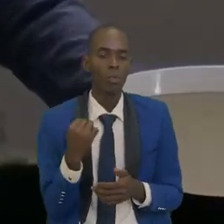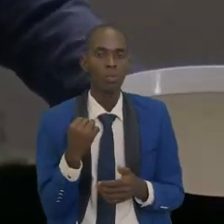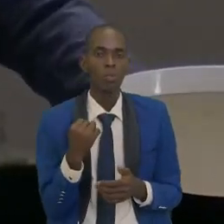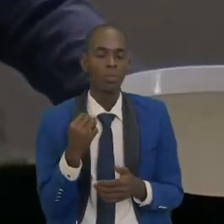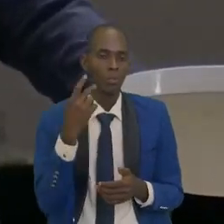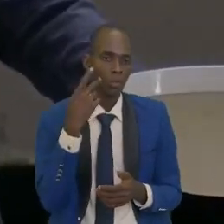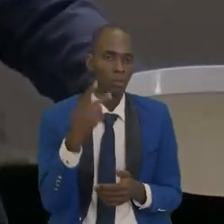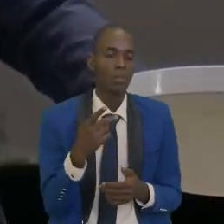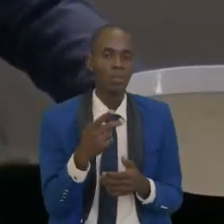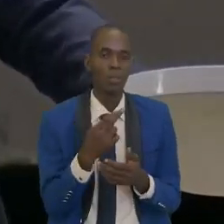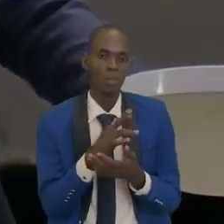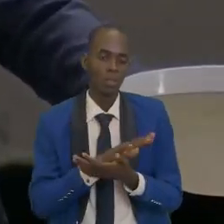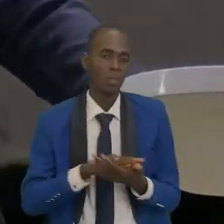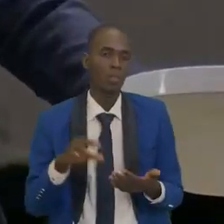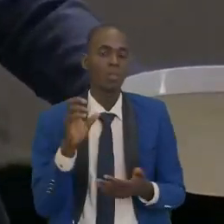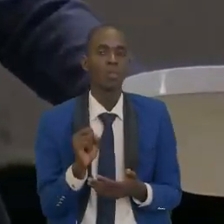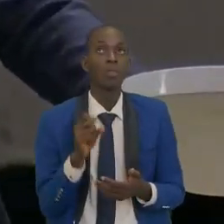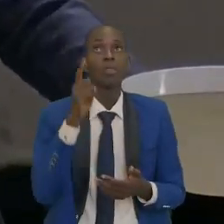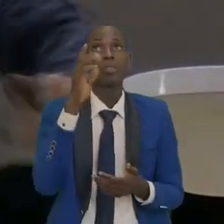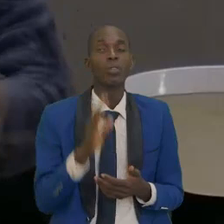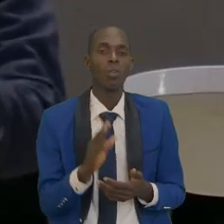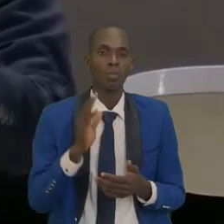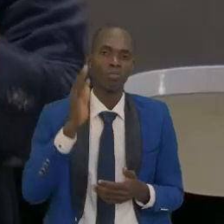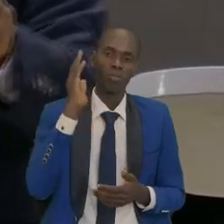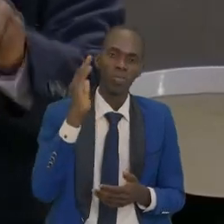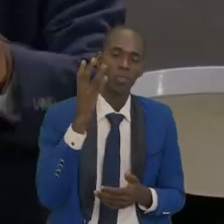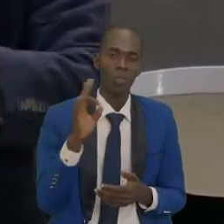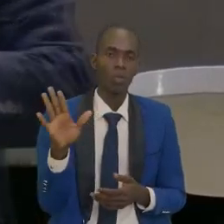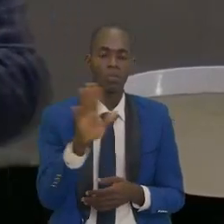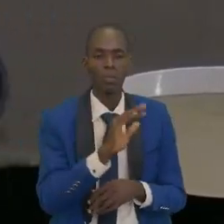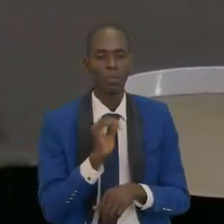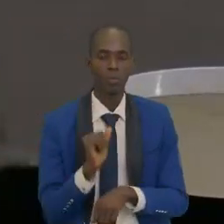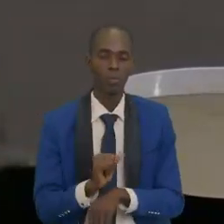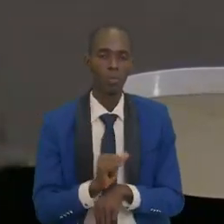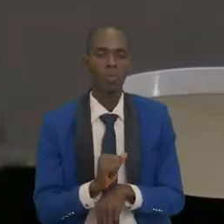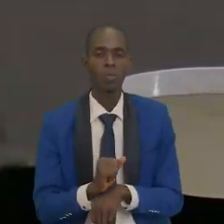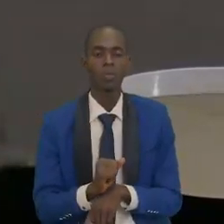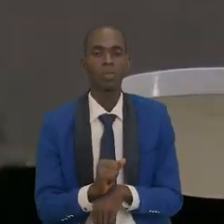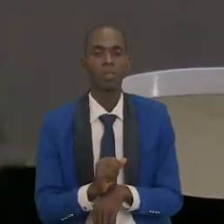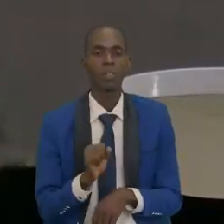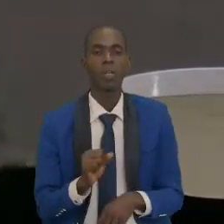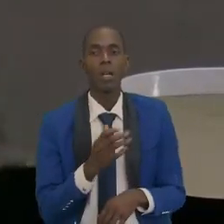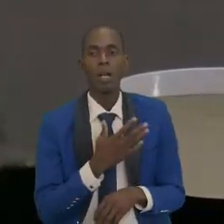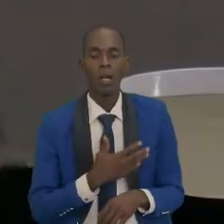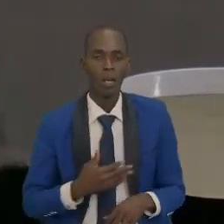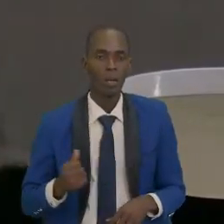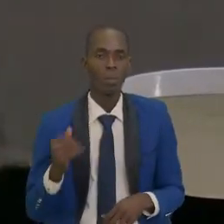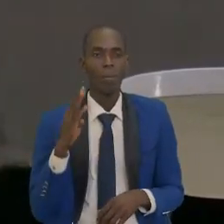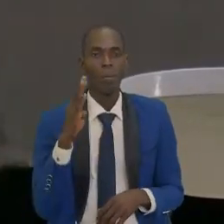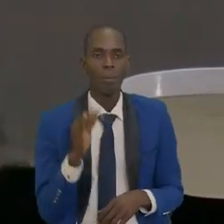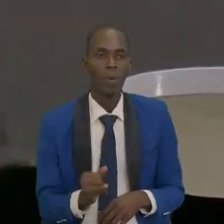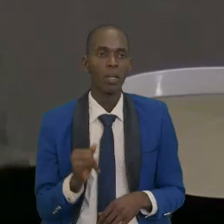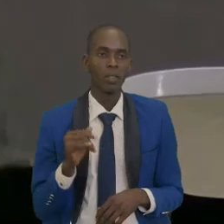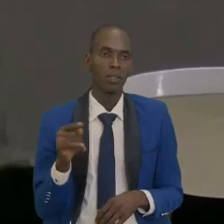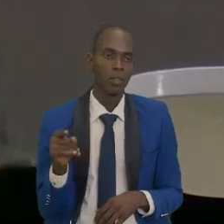God testifying of his gifts and by it being dead